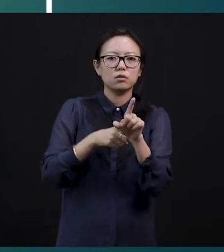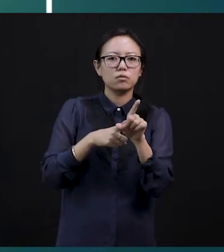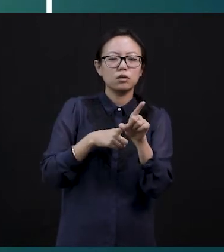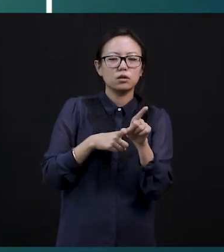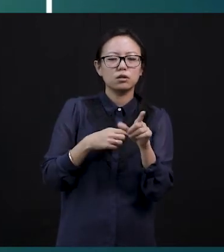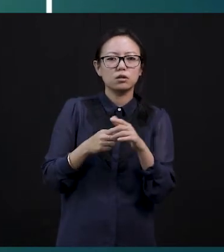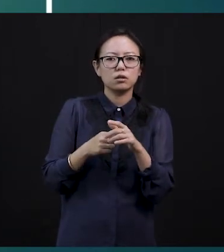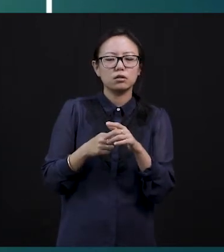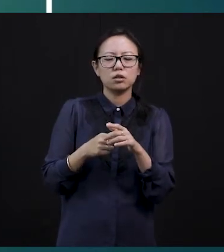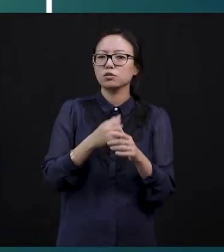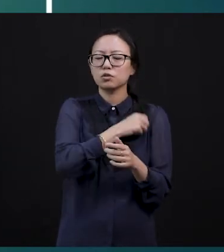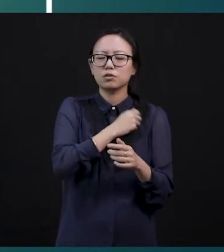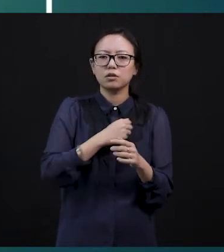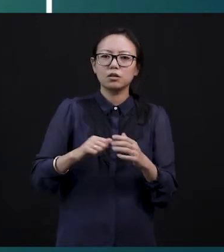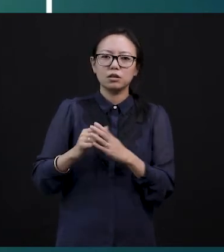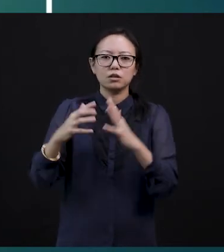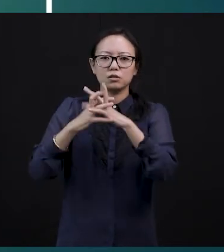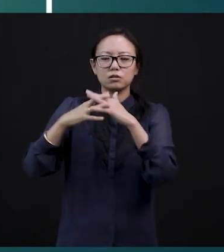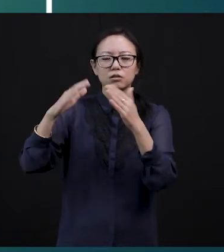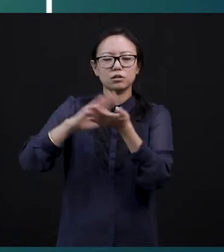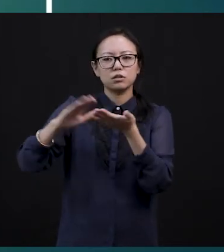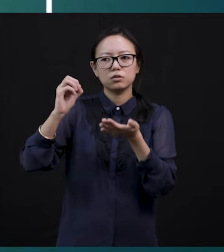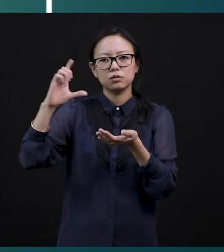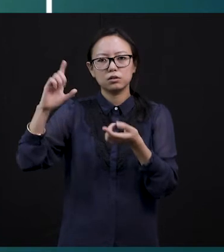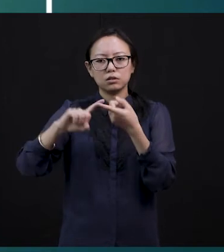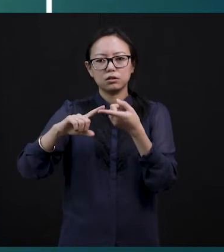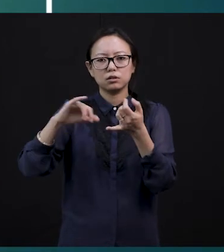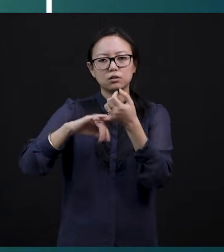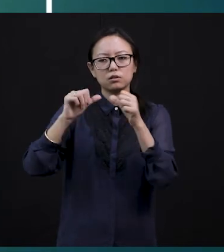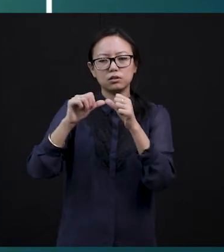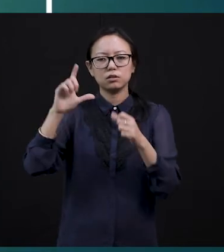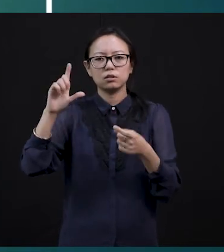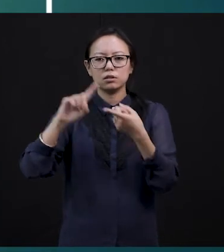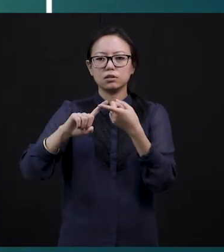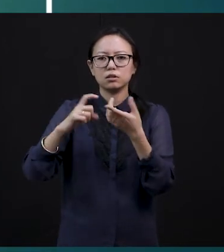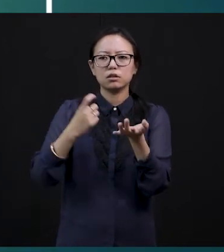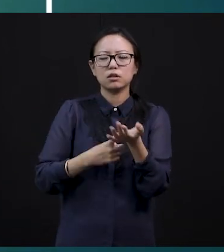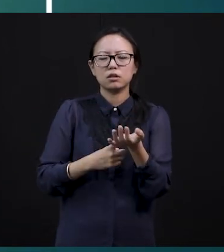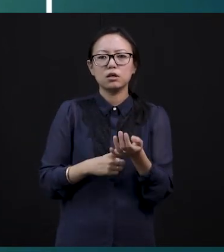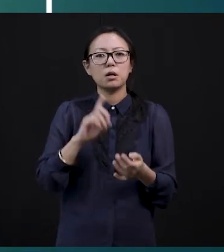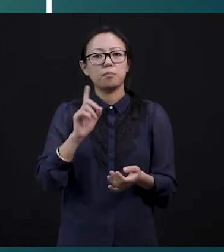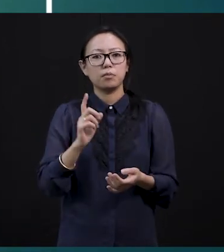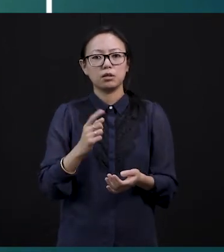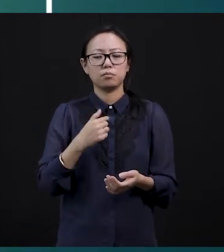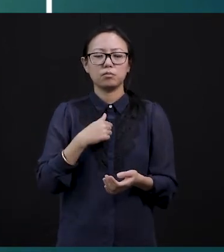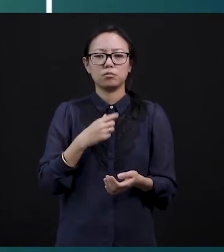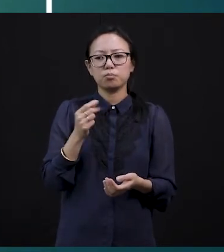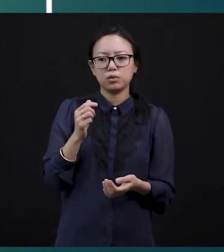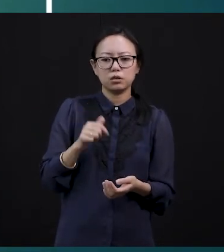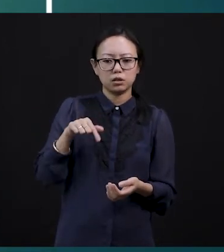left without money. But that is one responsibility that the wholesaler takes up. The sixth one is